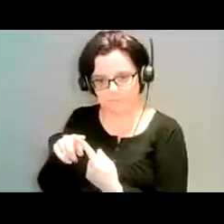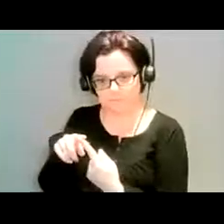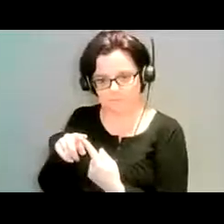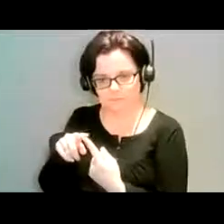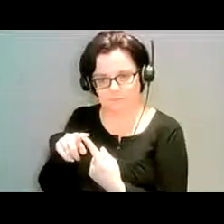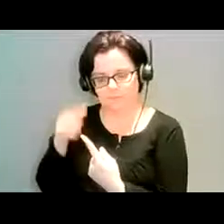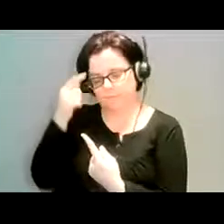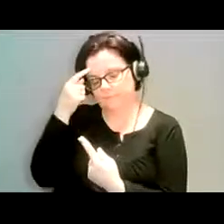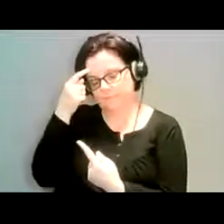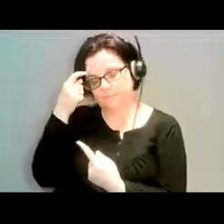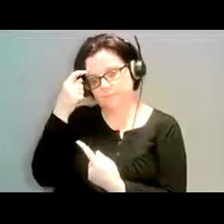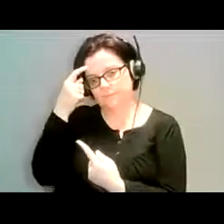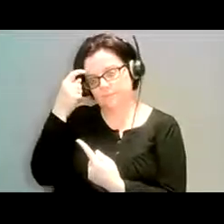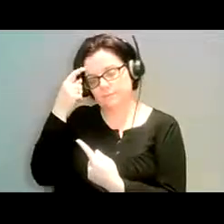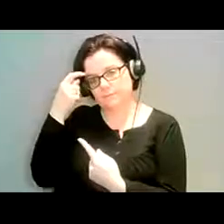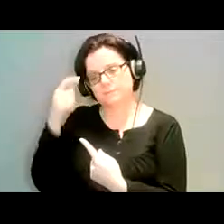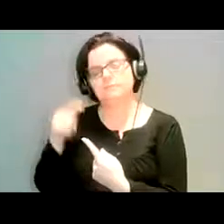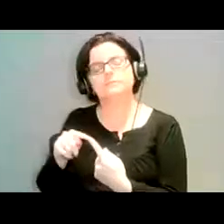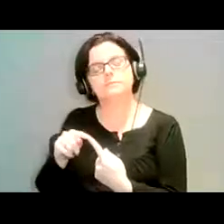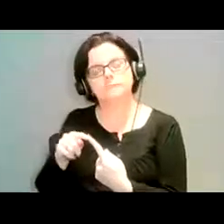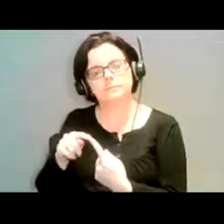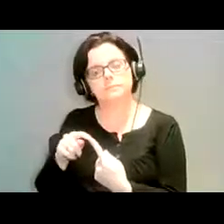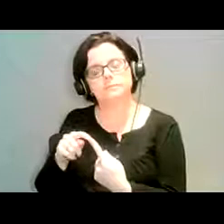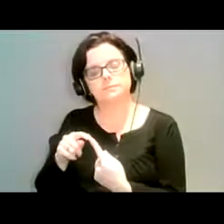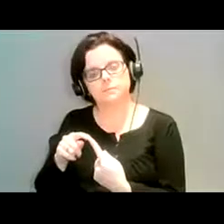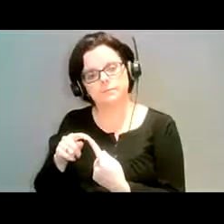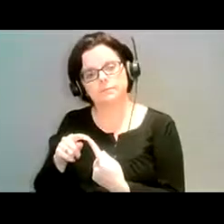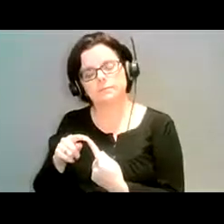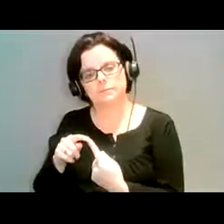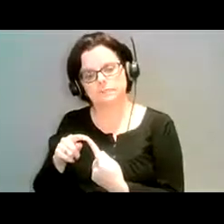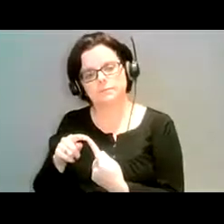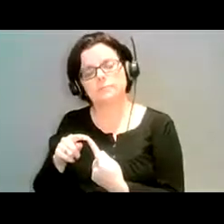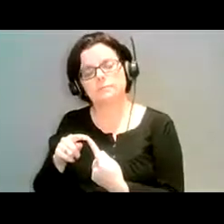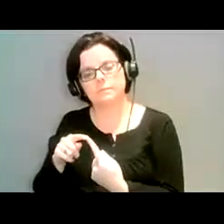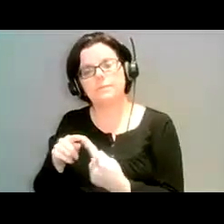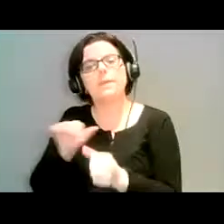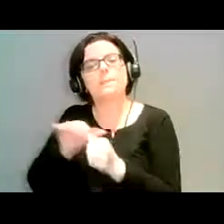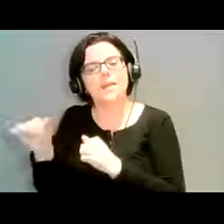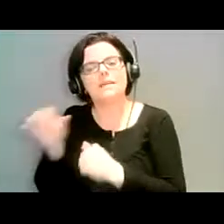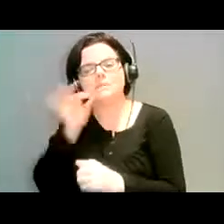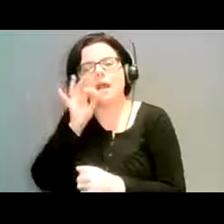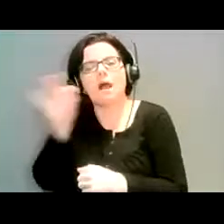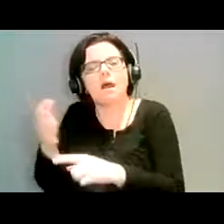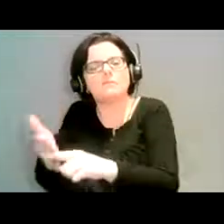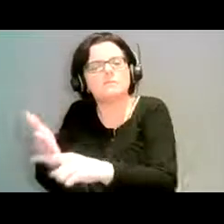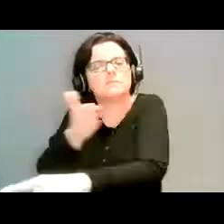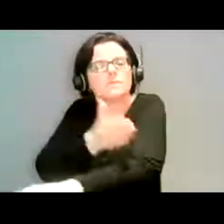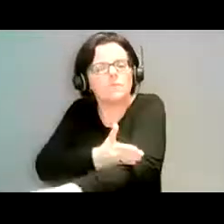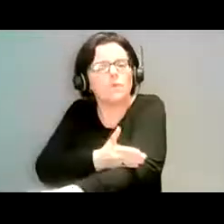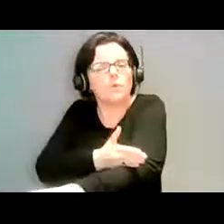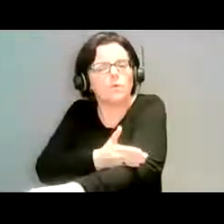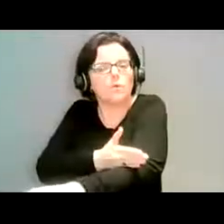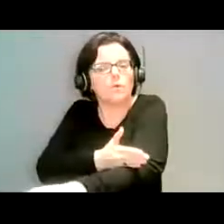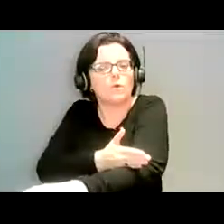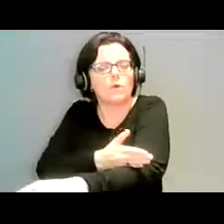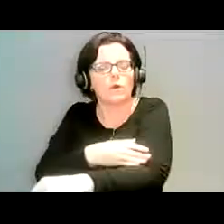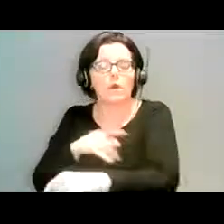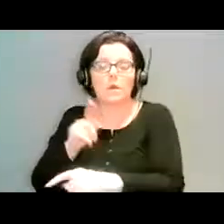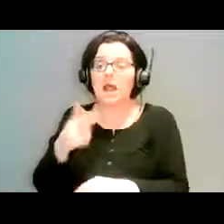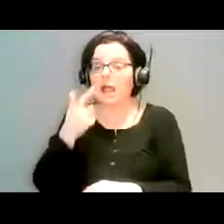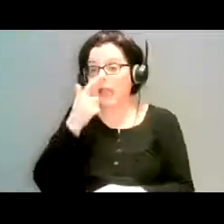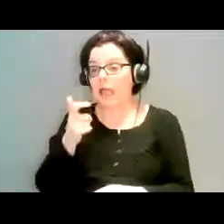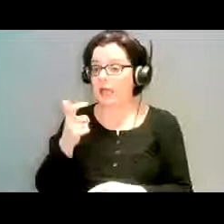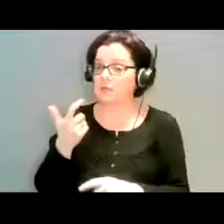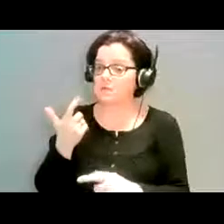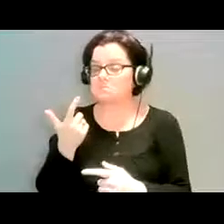and see. It's probably best to do it in advance, but you can take a chance and just do